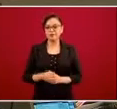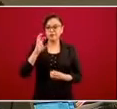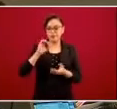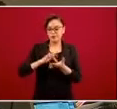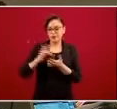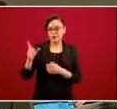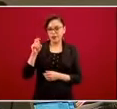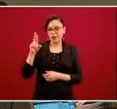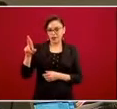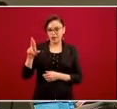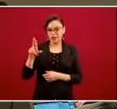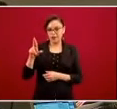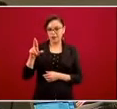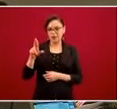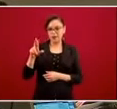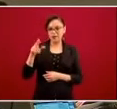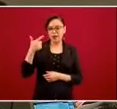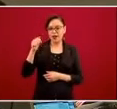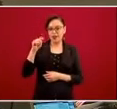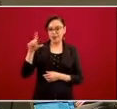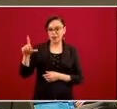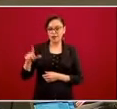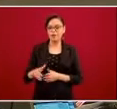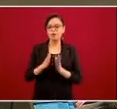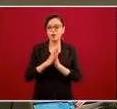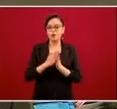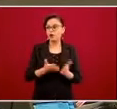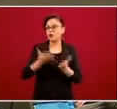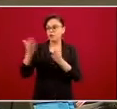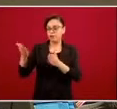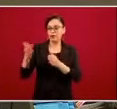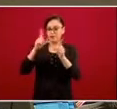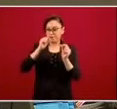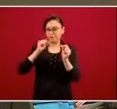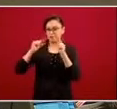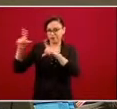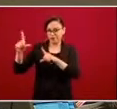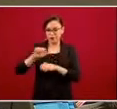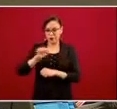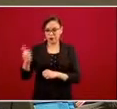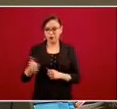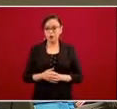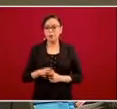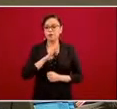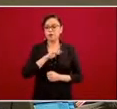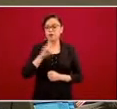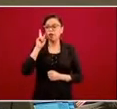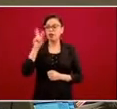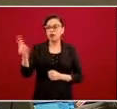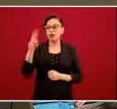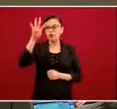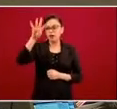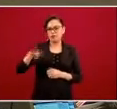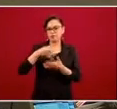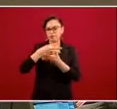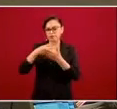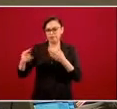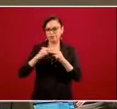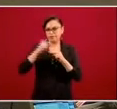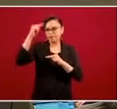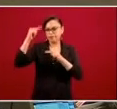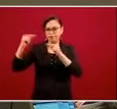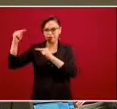public space? Thank you, Deputy Secretary. Let's begin with the presentation. Here we can take a look at the report, a